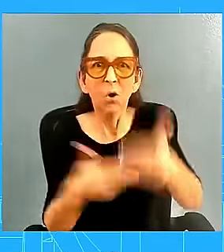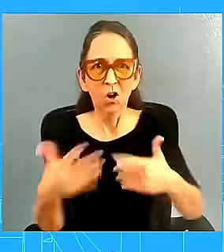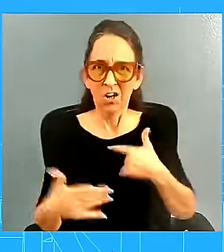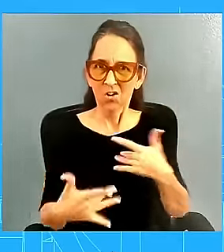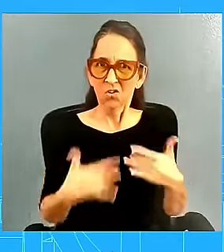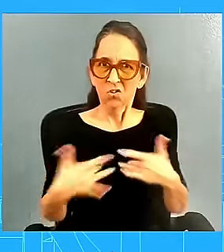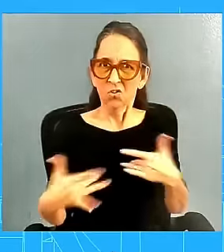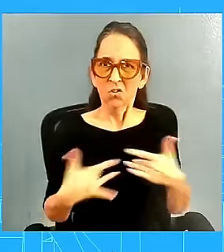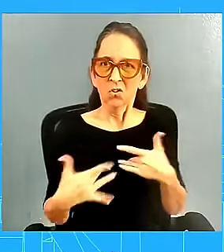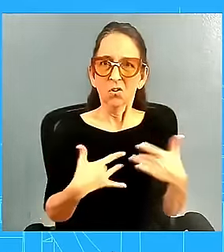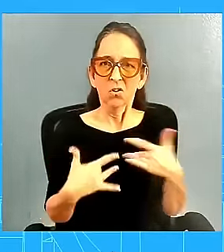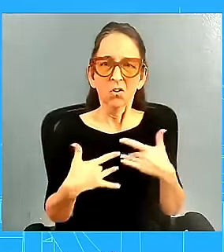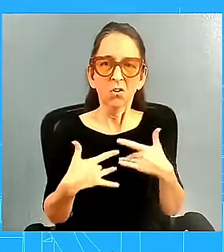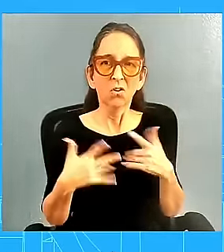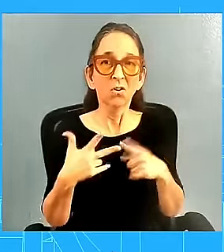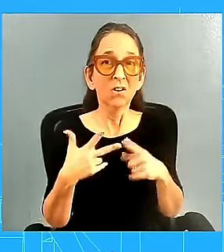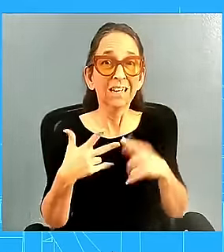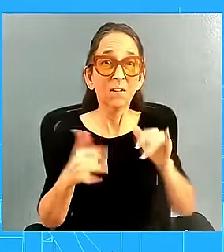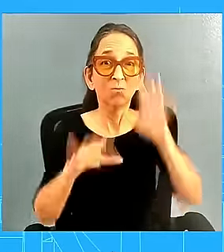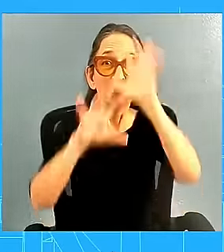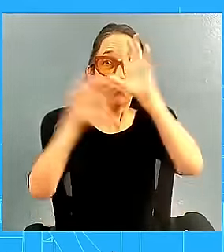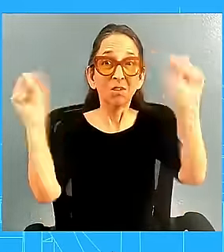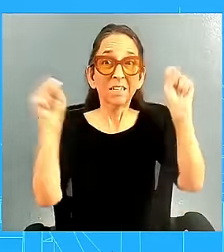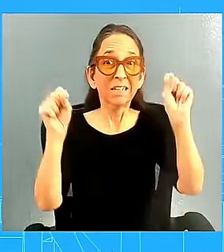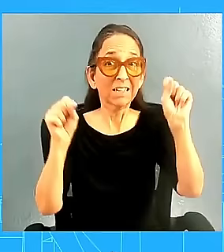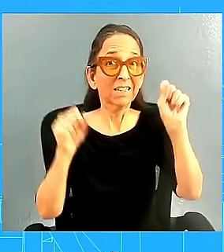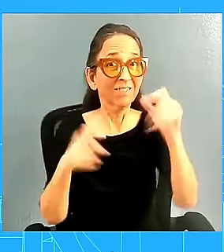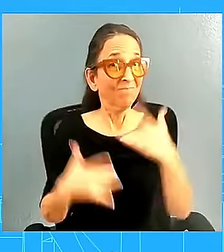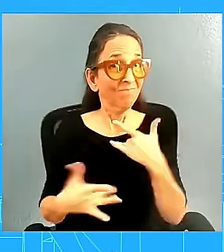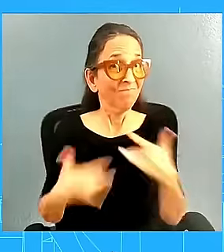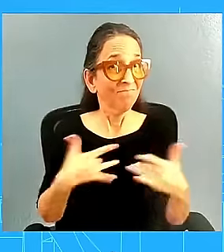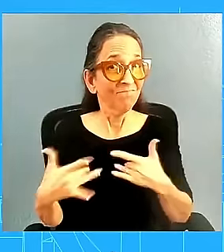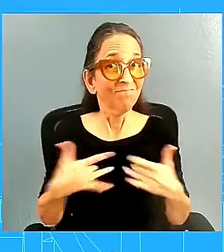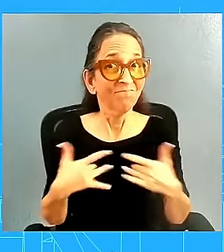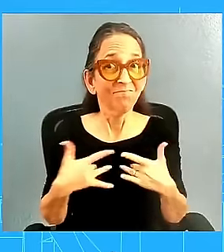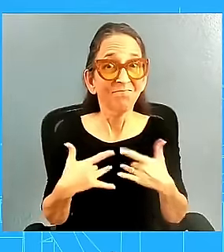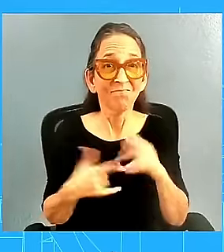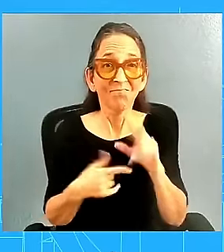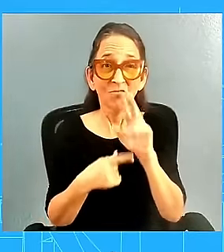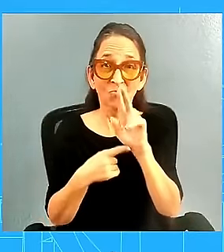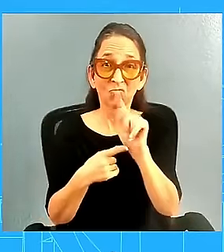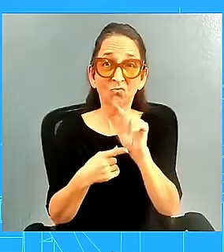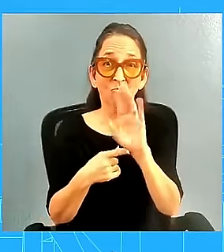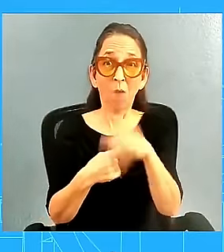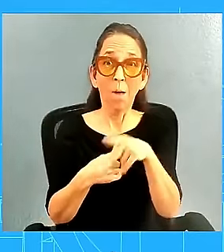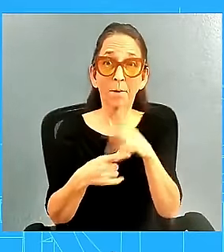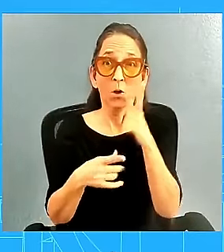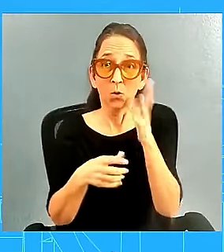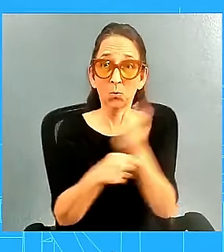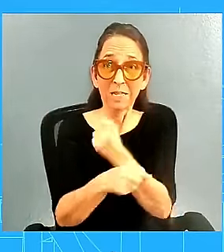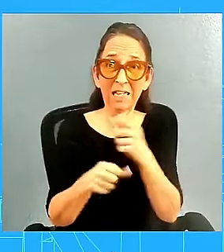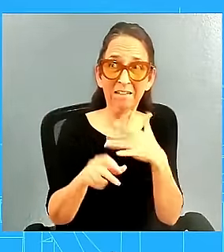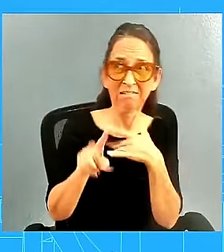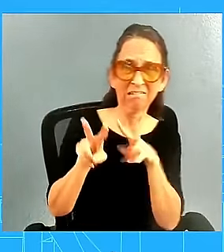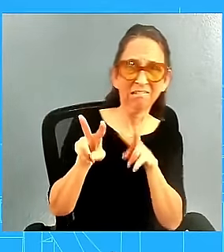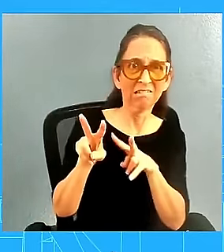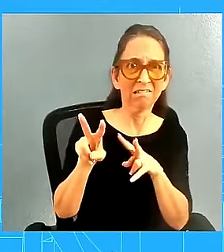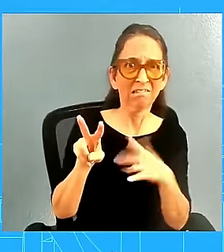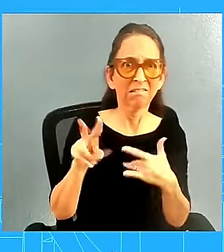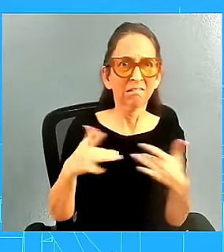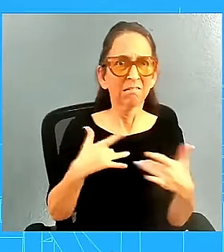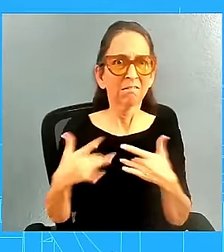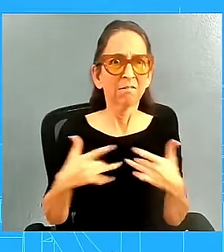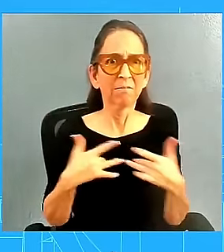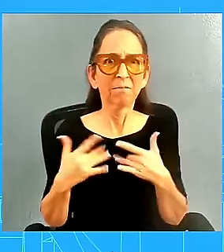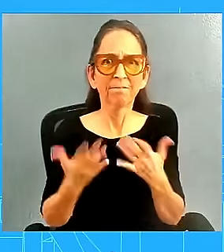state of the race? Is he worried that Trump is on a path to victory? So look, I'm not going to talk about the state of the race. You heard from the president. You just laid out very clearly about